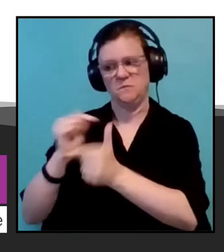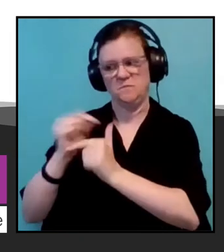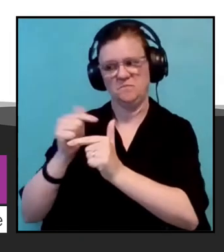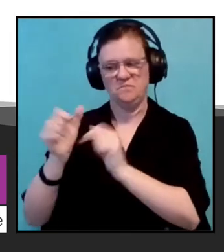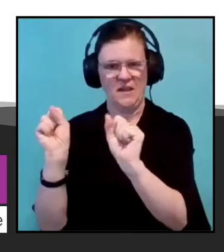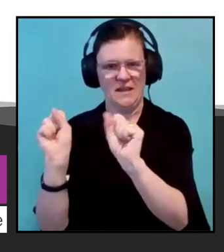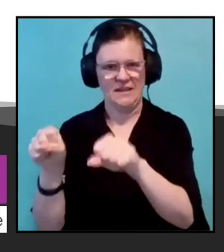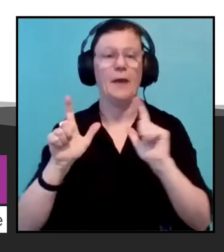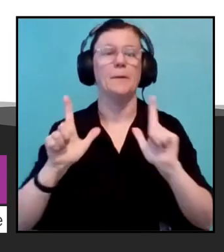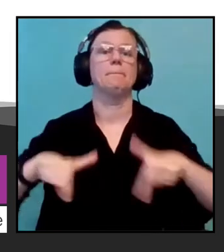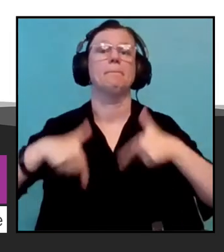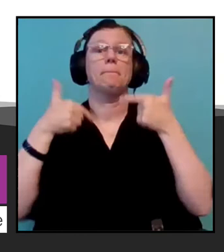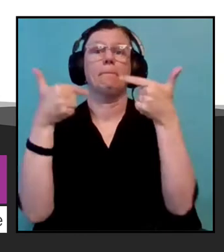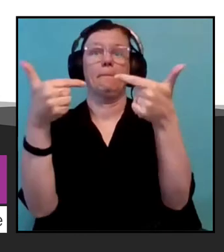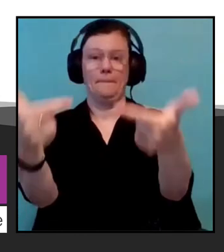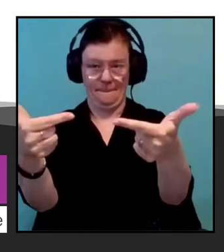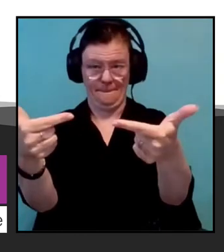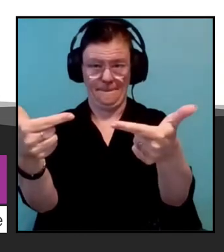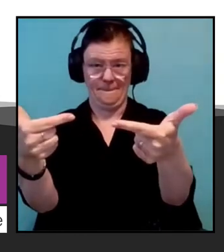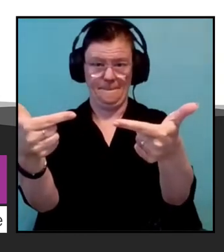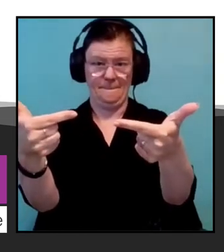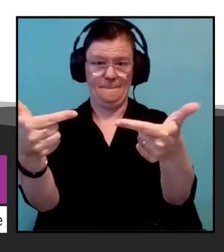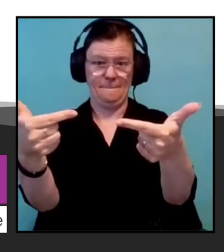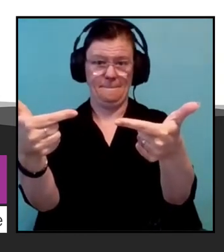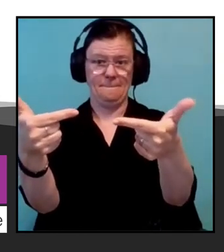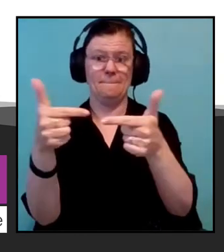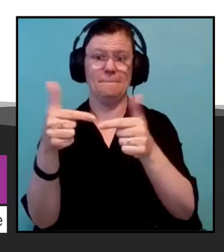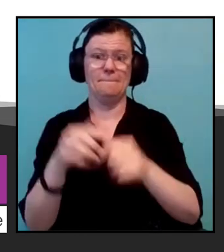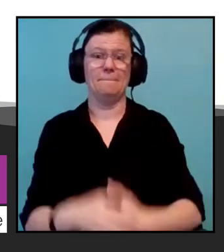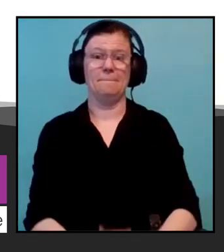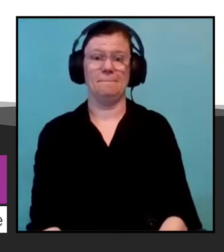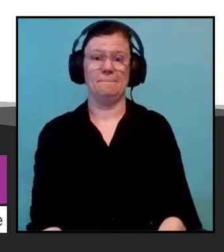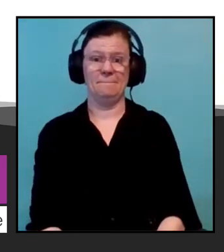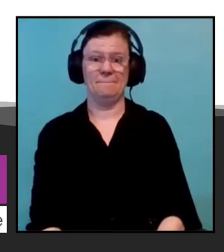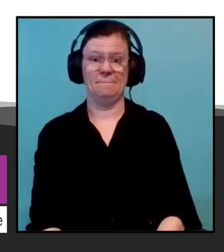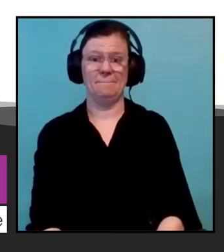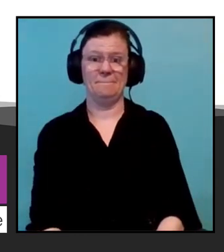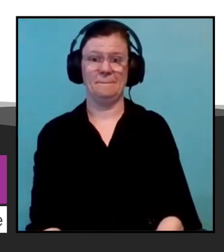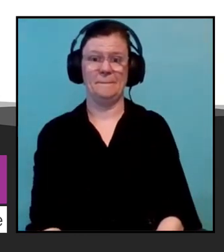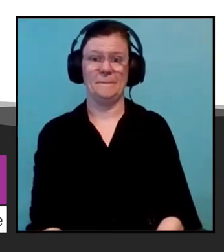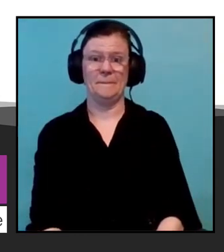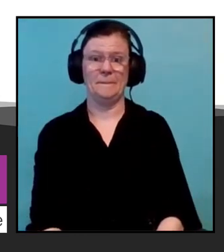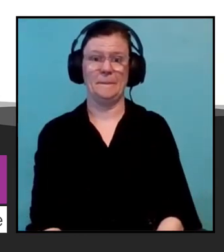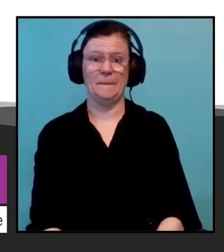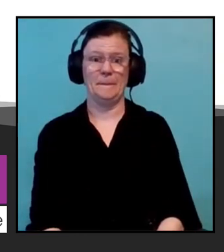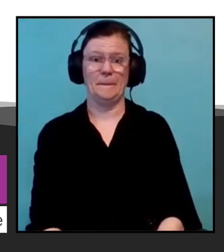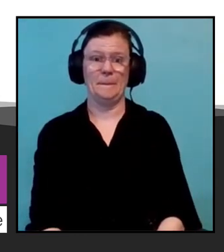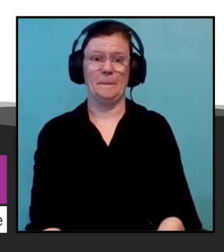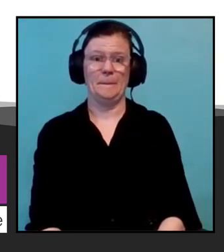contribute. It really seems like you're centering this,